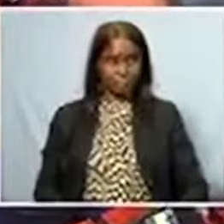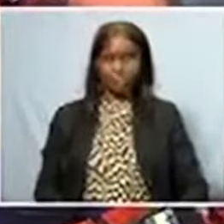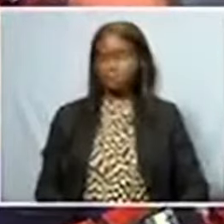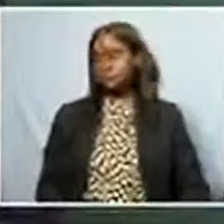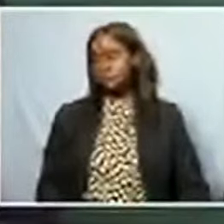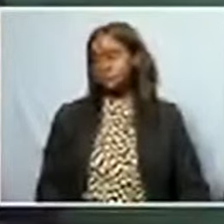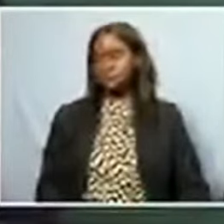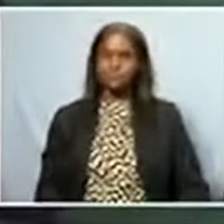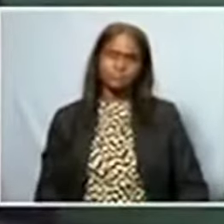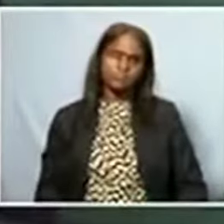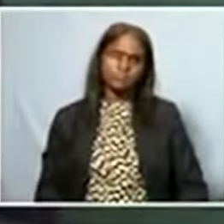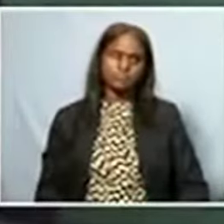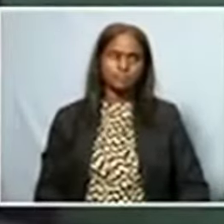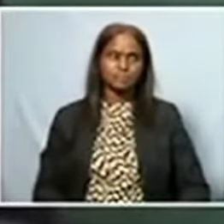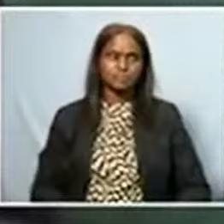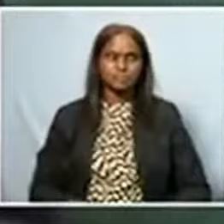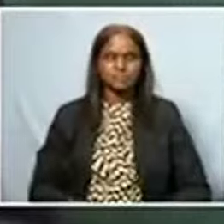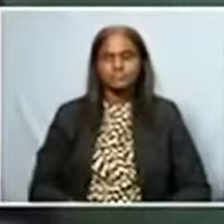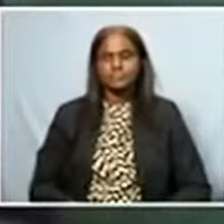Order.